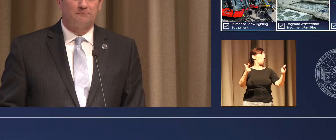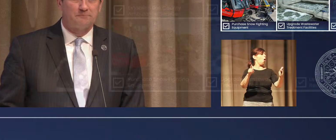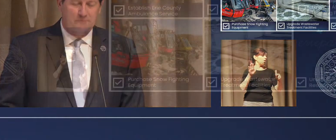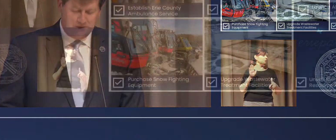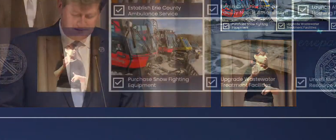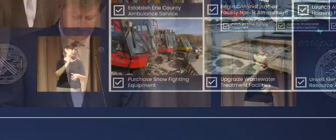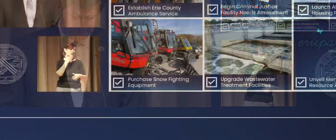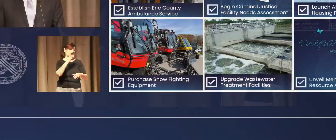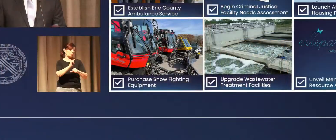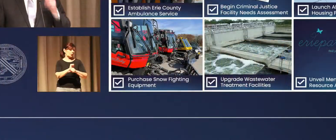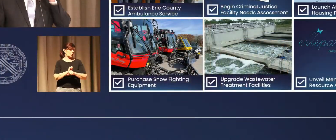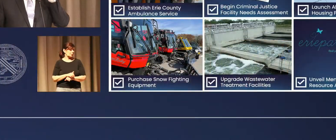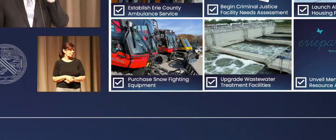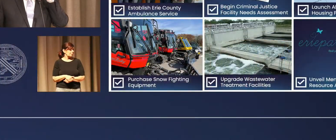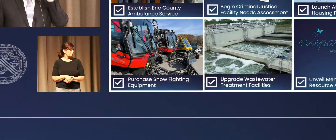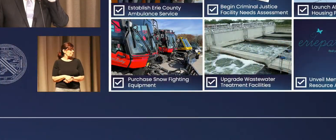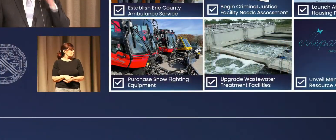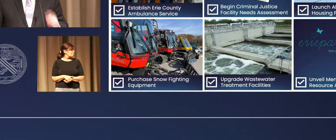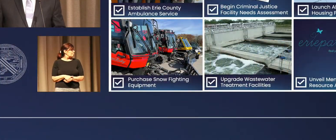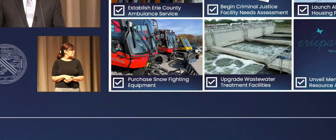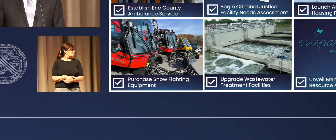work.